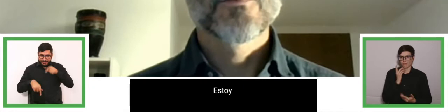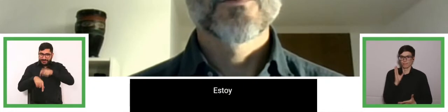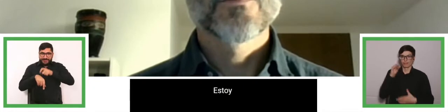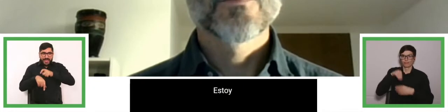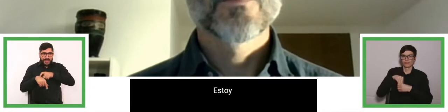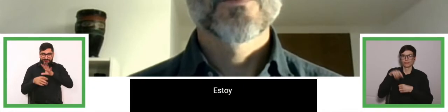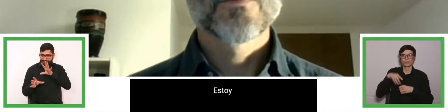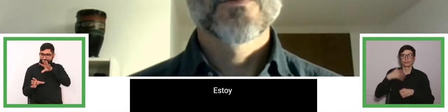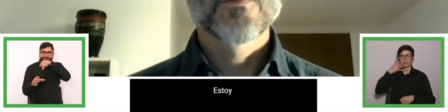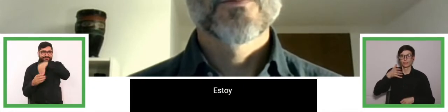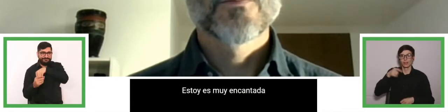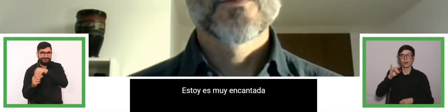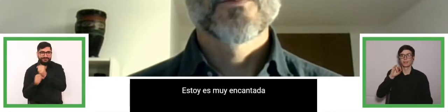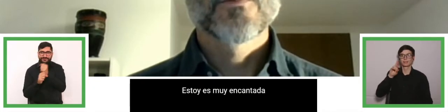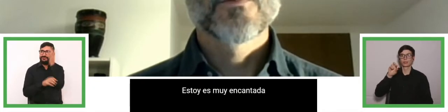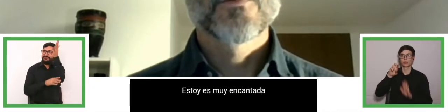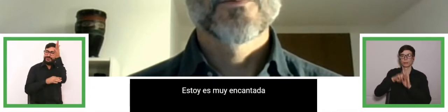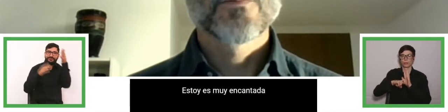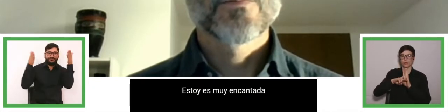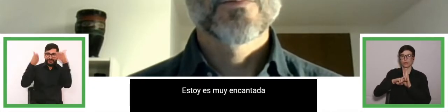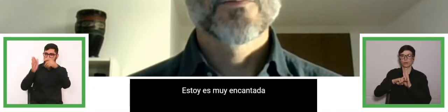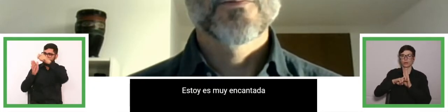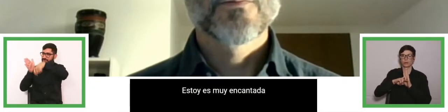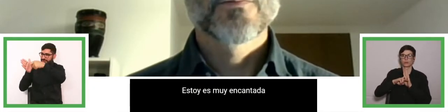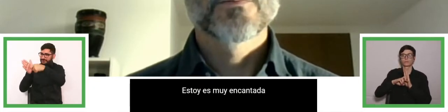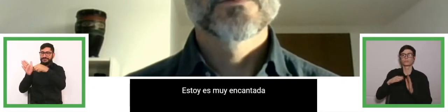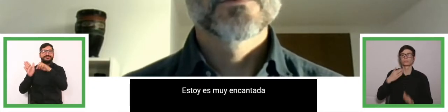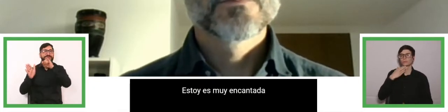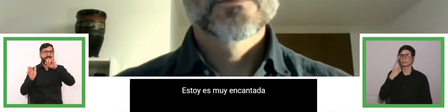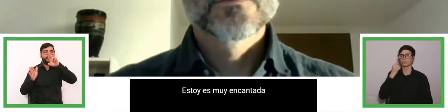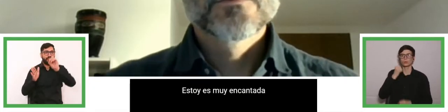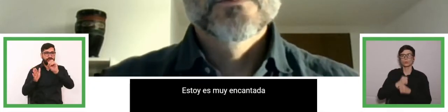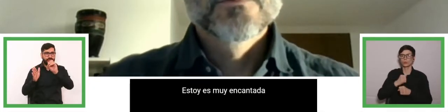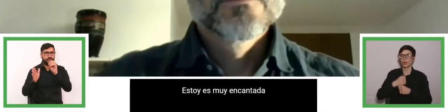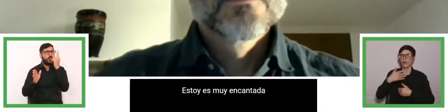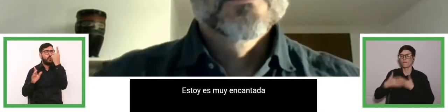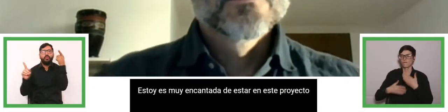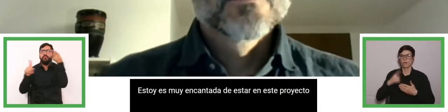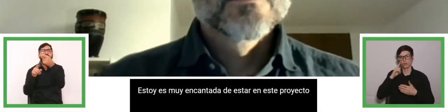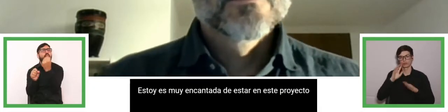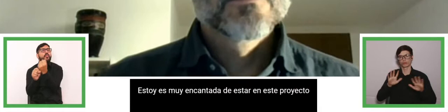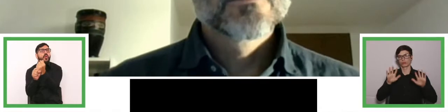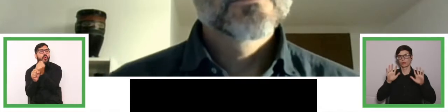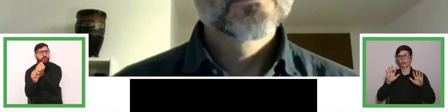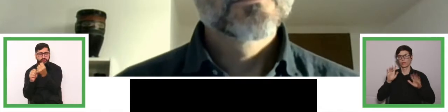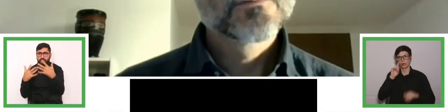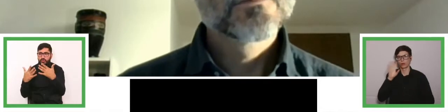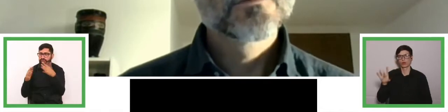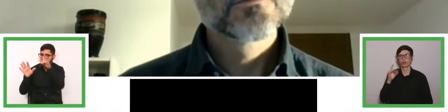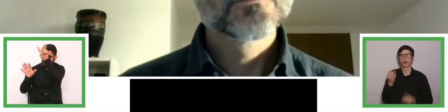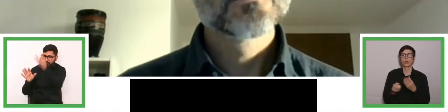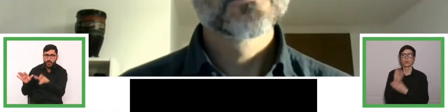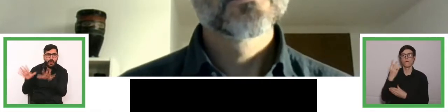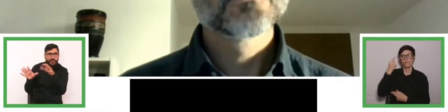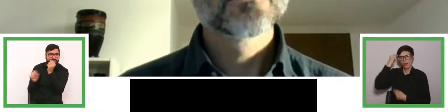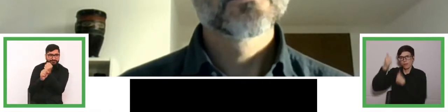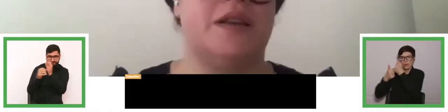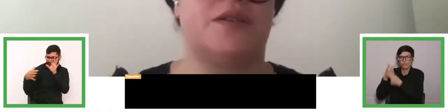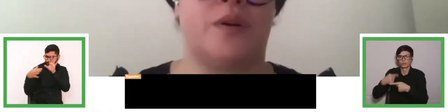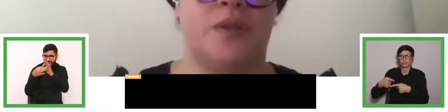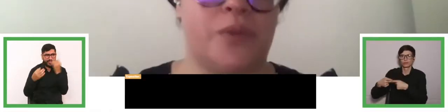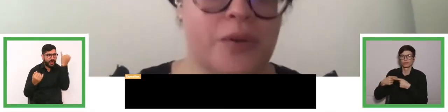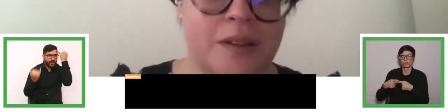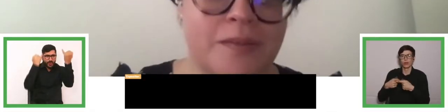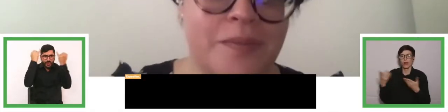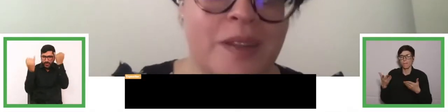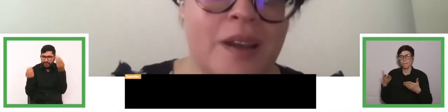all know, Zero Project does a wonderful job of finding new social innovations that make inclusion real and eliminate barriers for millions of people